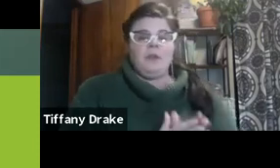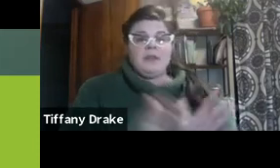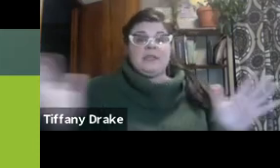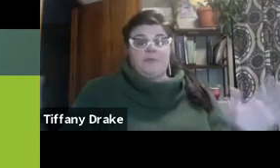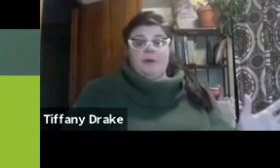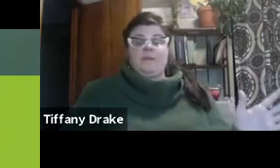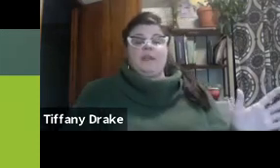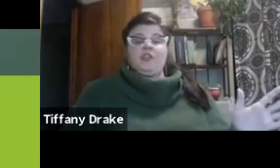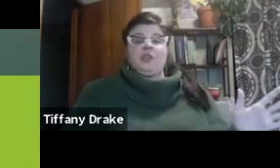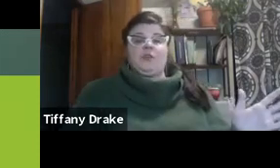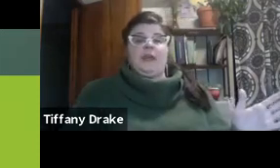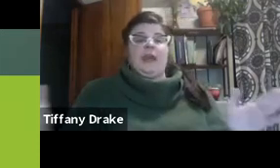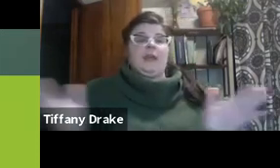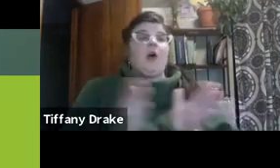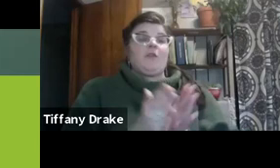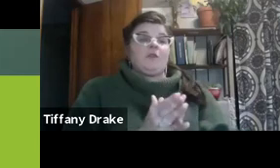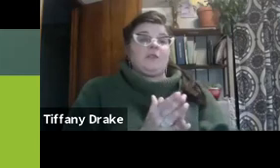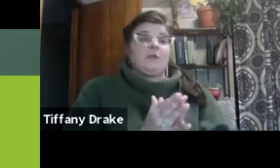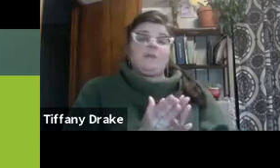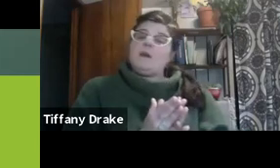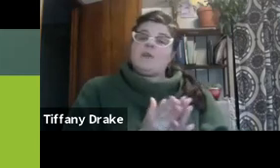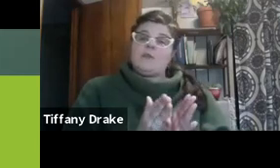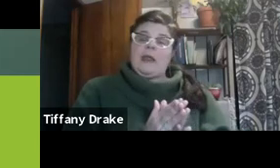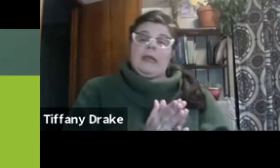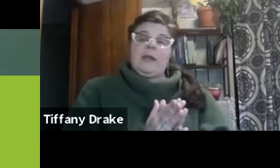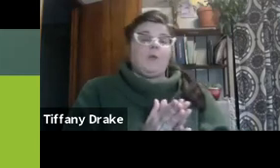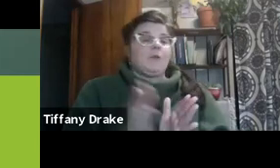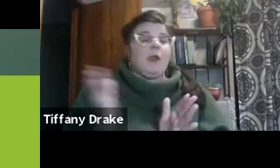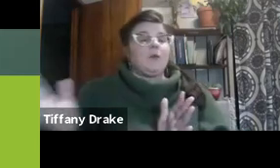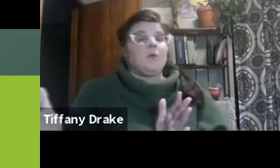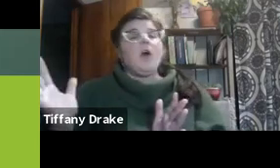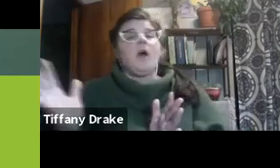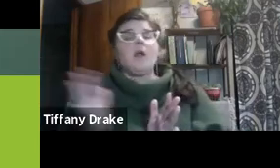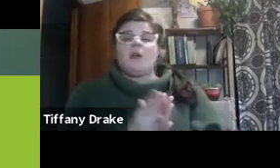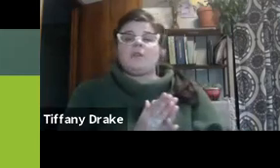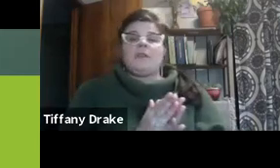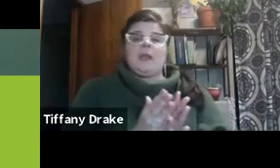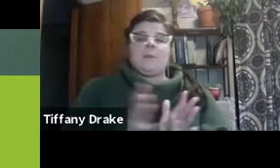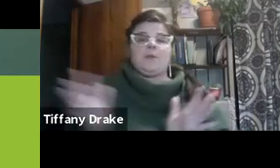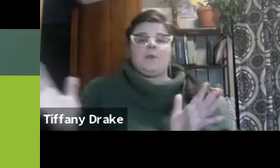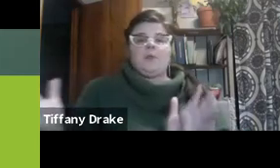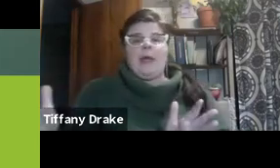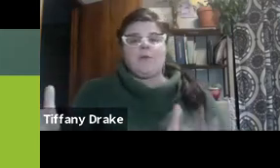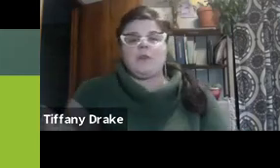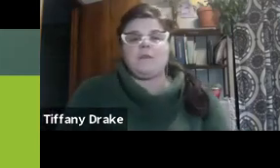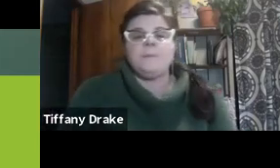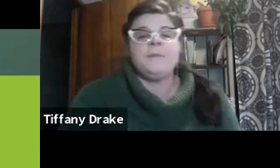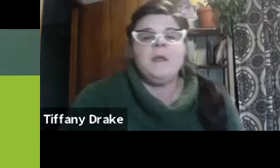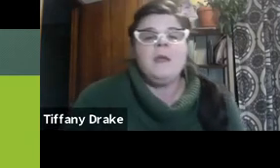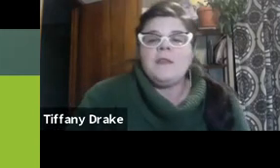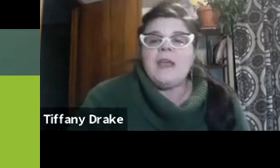developmental difference in children, and also difference in understanding what's right or wrong, understanding personal